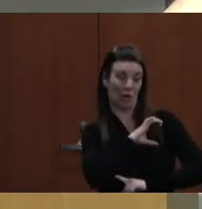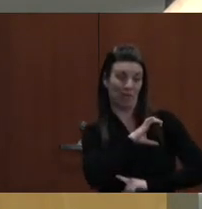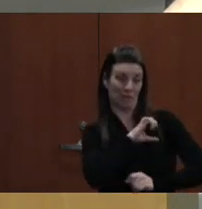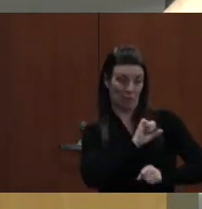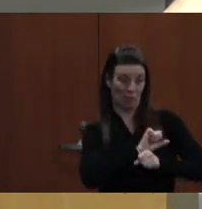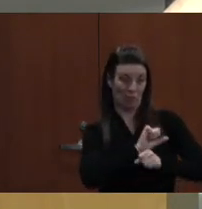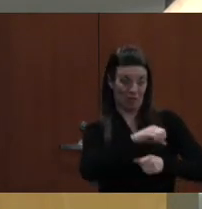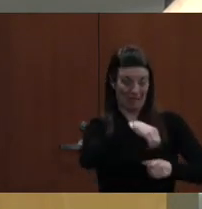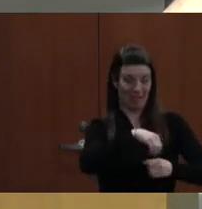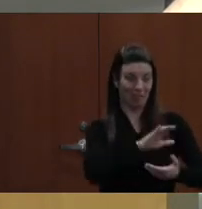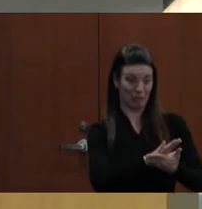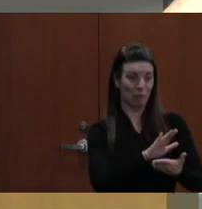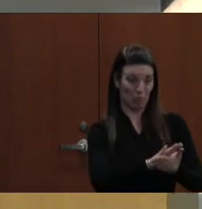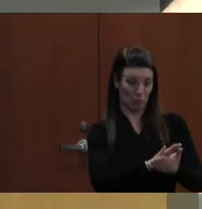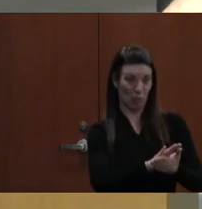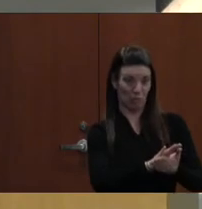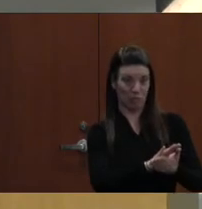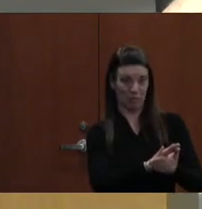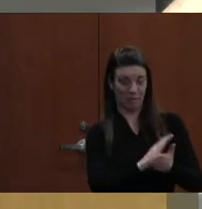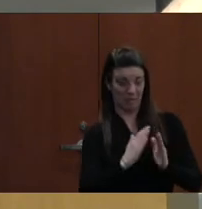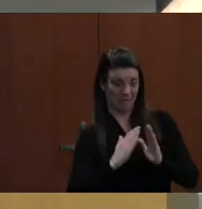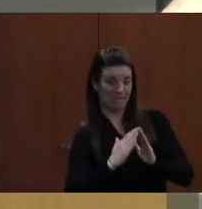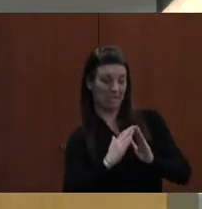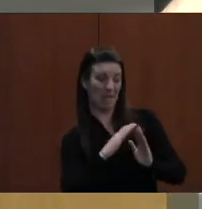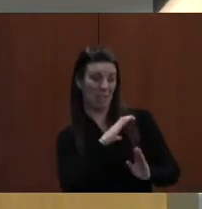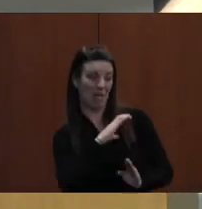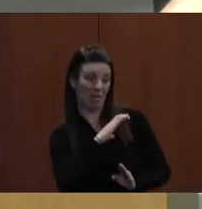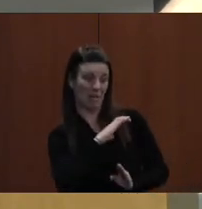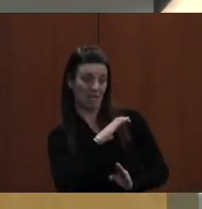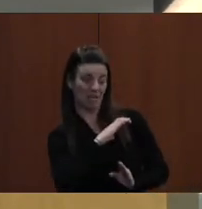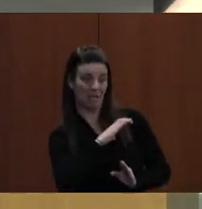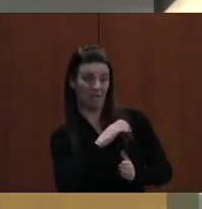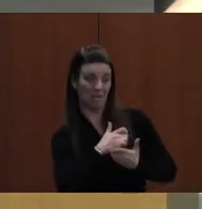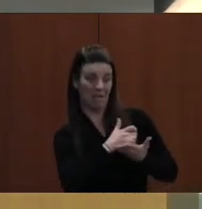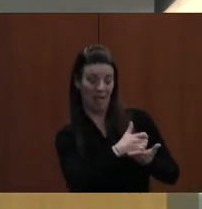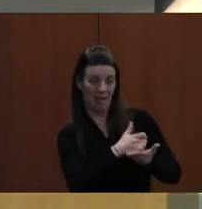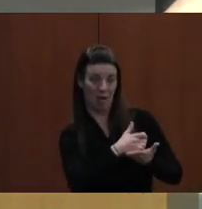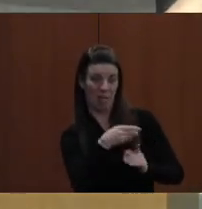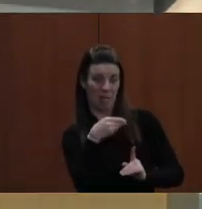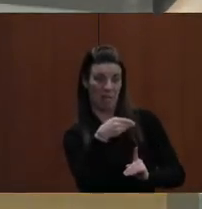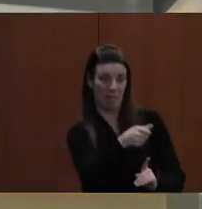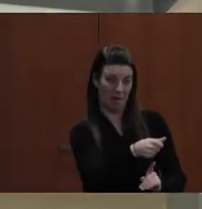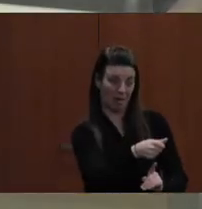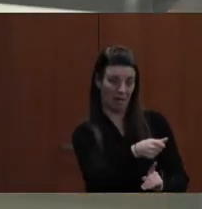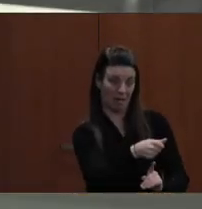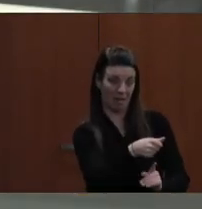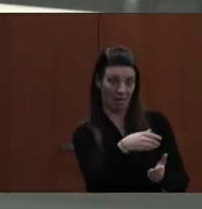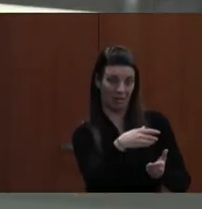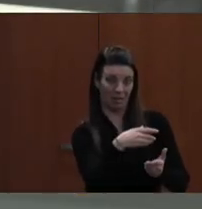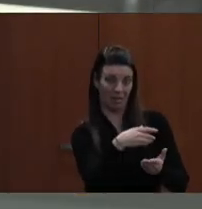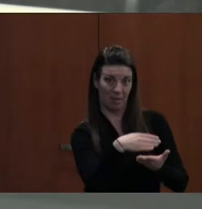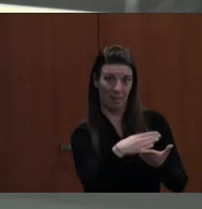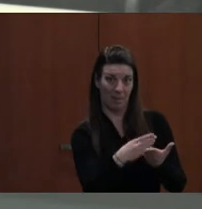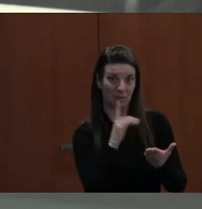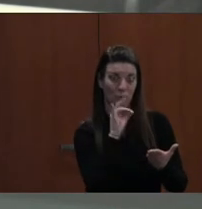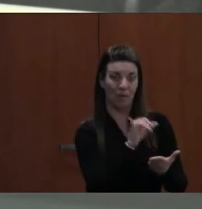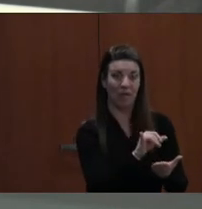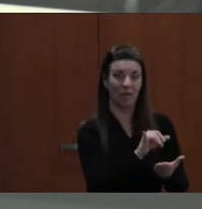BEING THEY ALSO NEED TO PAY FOR CITY POLICE, WHICH WE'RE GOING TO HAVE TO FIGURE OUT, OR THEY'RE GOING TO HAVE TO FIGURE OUT. IT COULD BE A PASS THROUGH OUTSIDE OF MAINTAINCE OF EFFORT FUNDING.